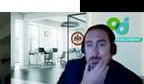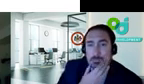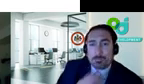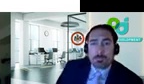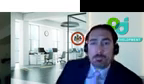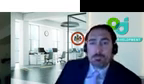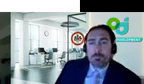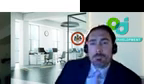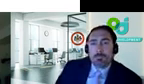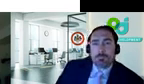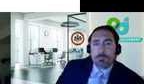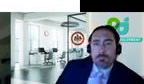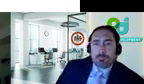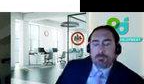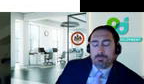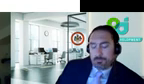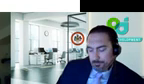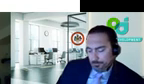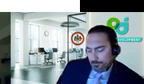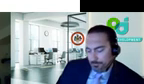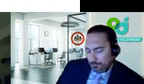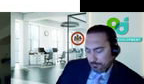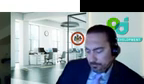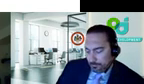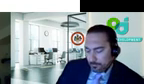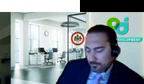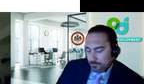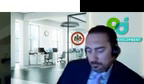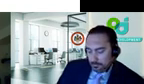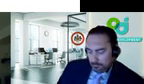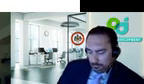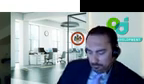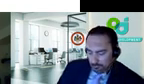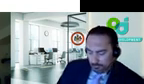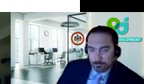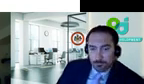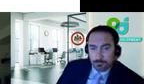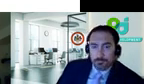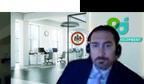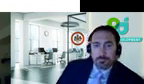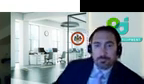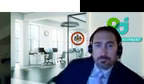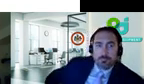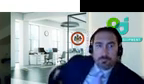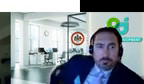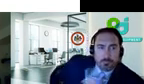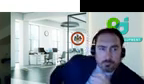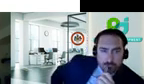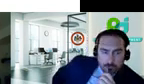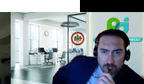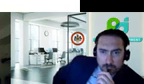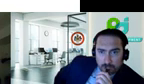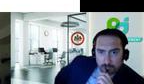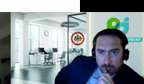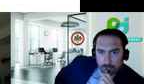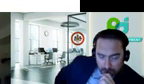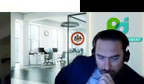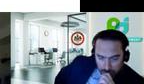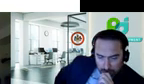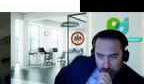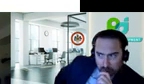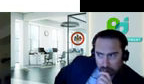and then those parcels are made part of the HOA, at the very least, we would align what actually happens